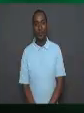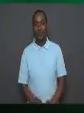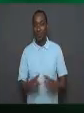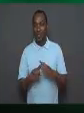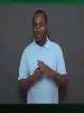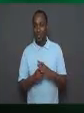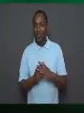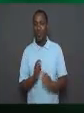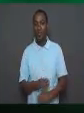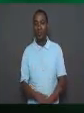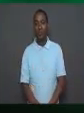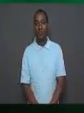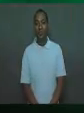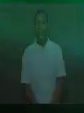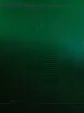Begin.